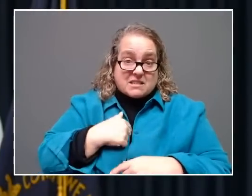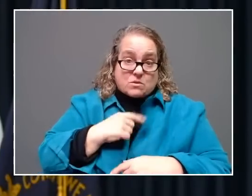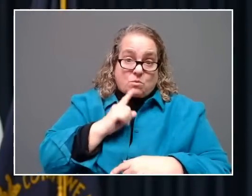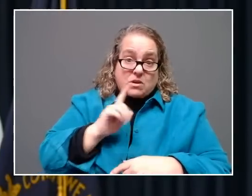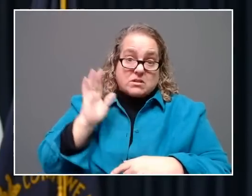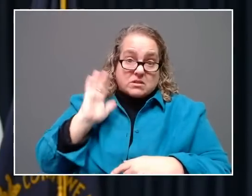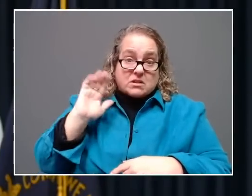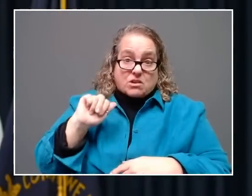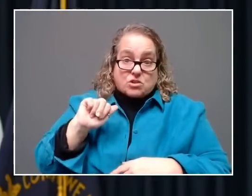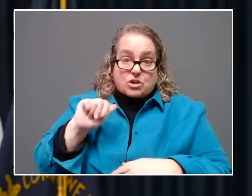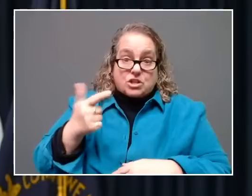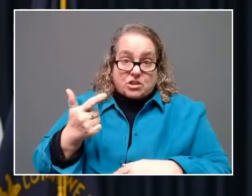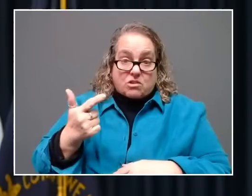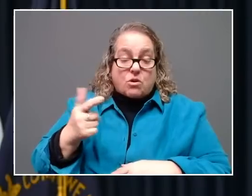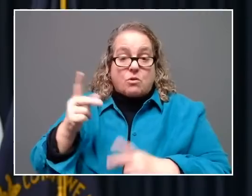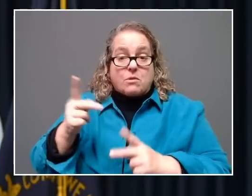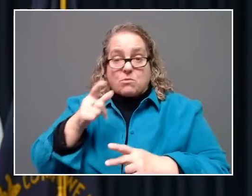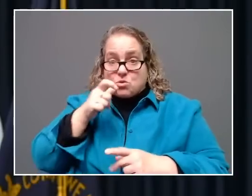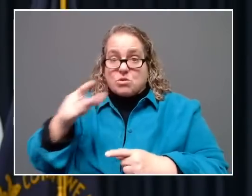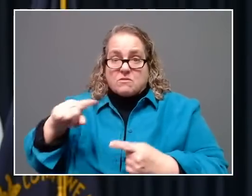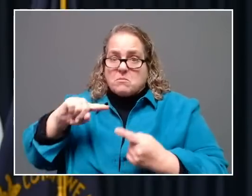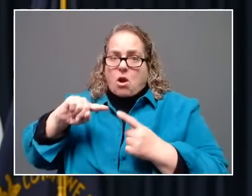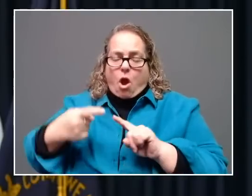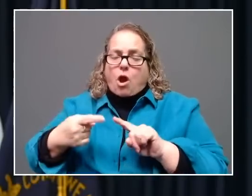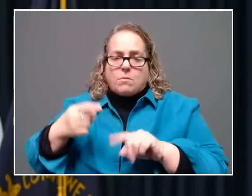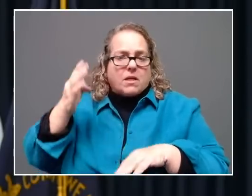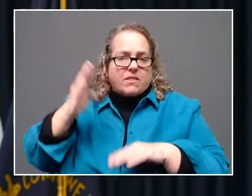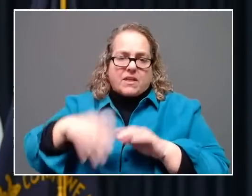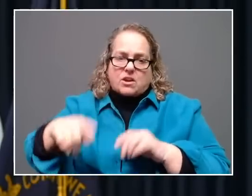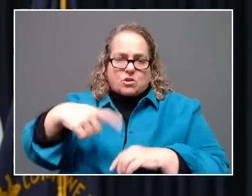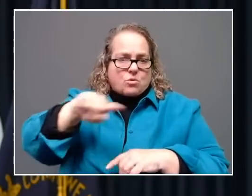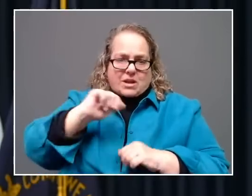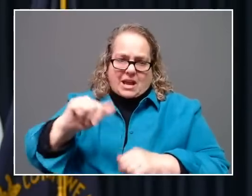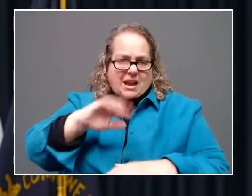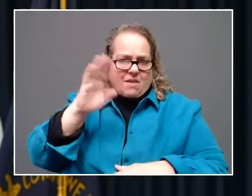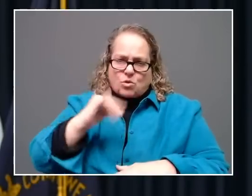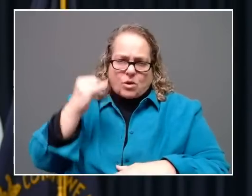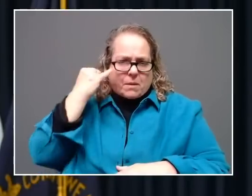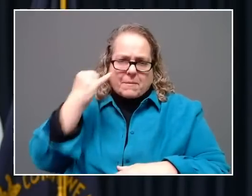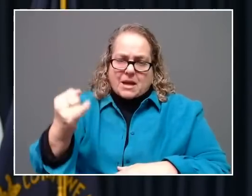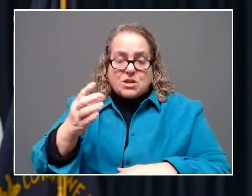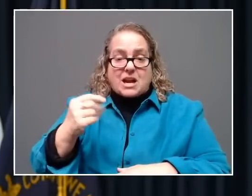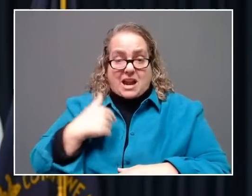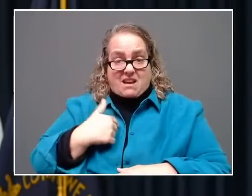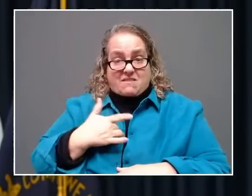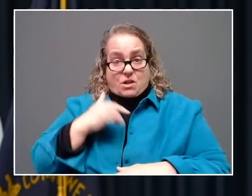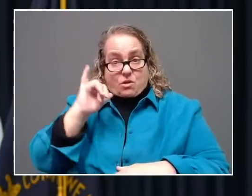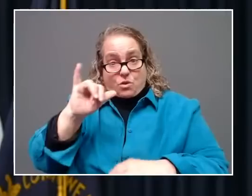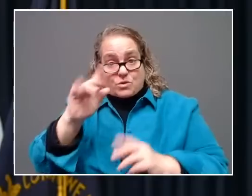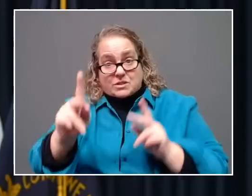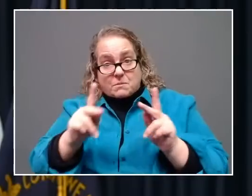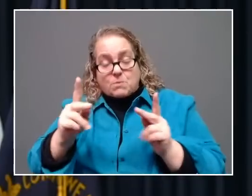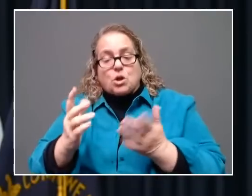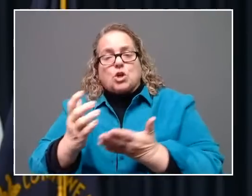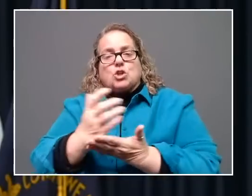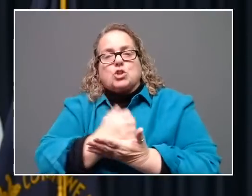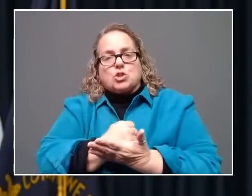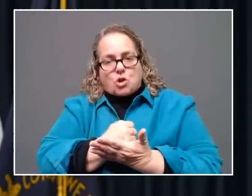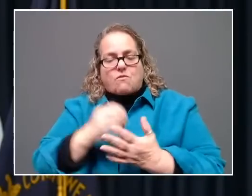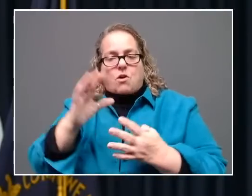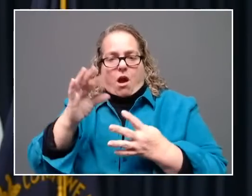harmed more than most of us could ever imagine. And I believe those individuals deserve options.